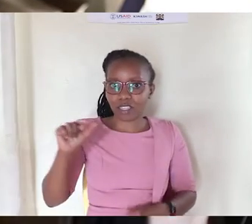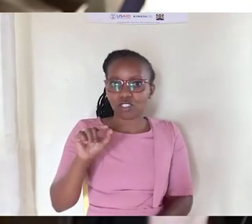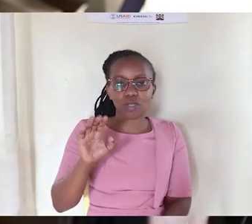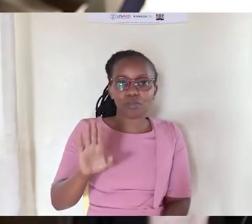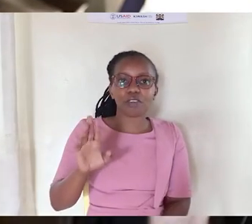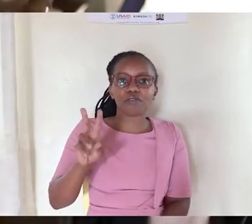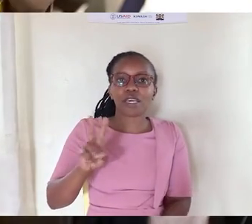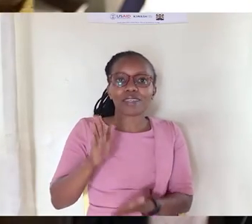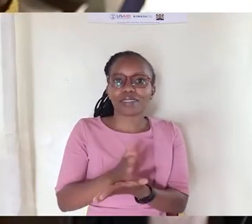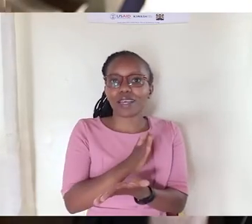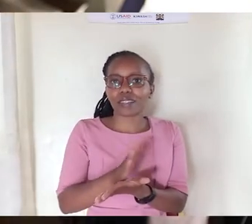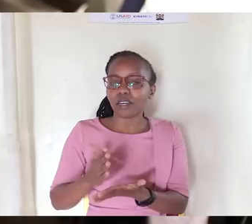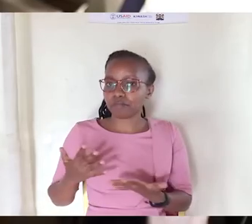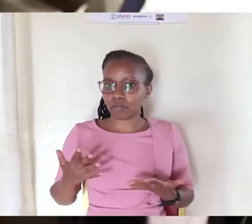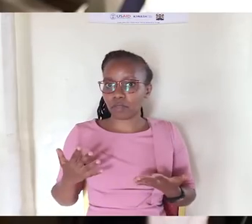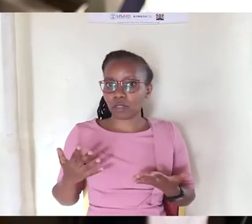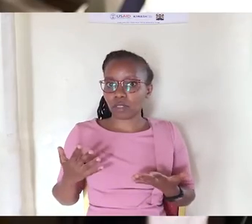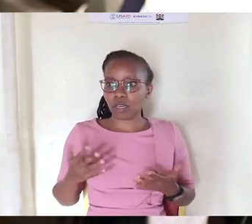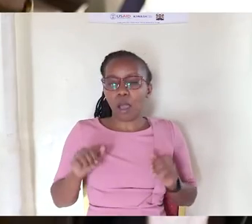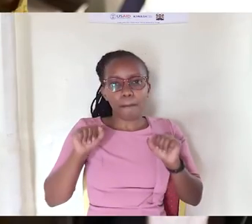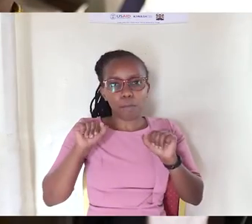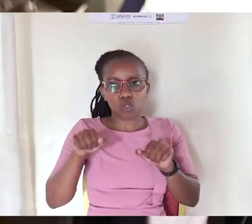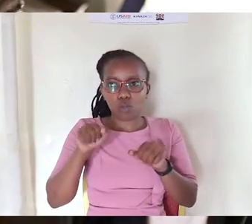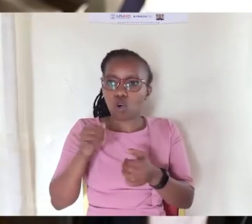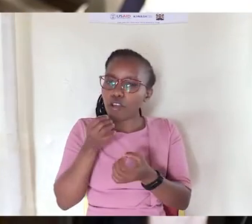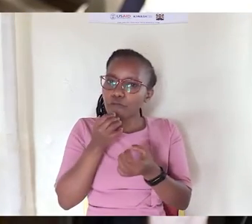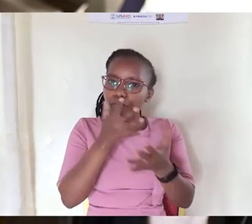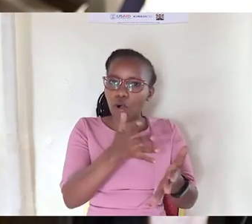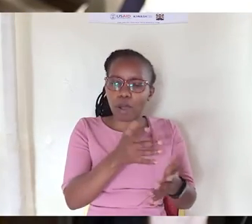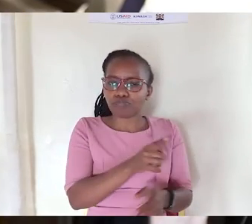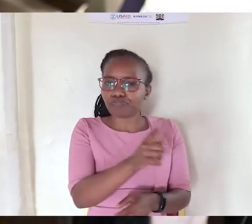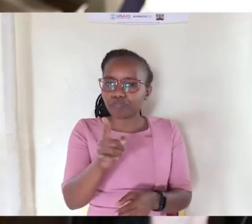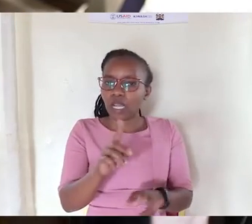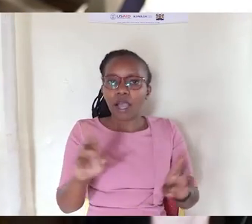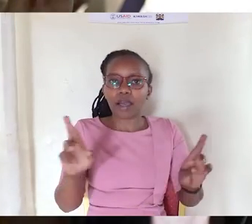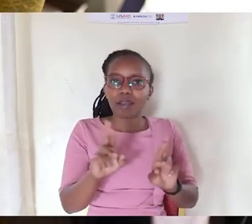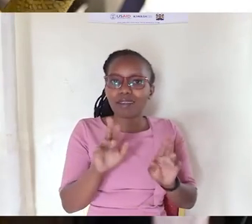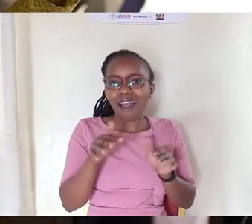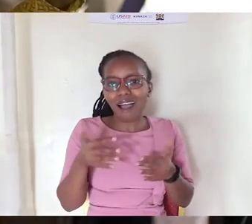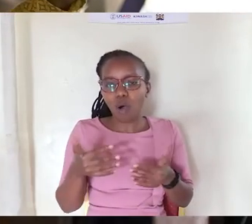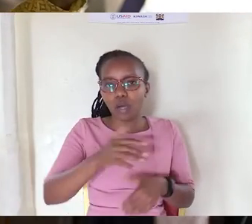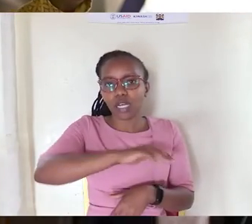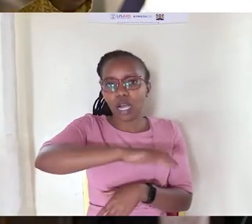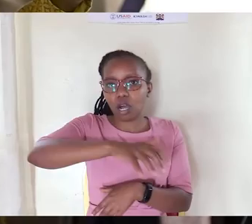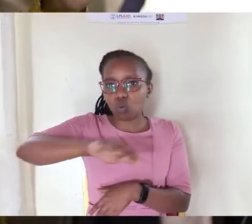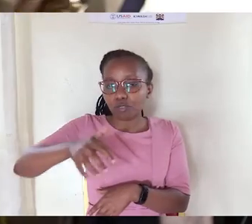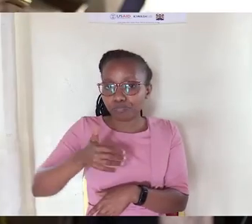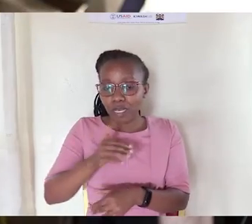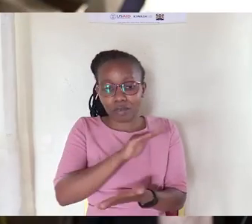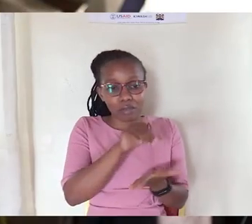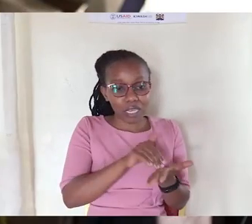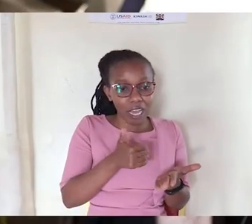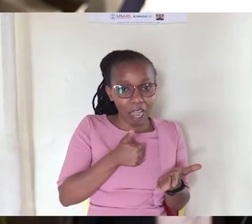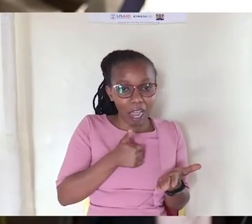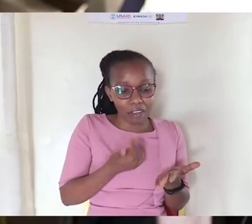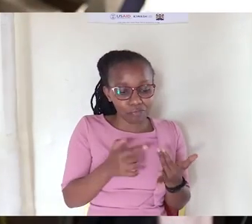sector and say, can you please update and say, how prepared are you as a county? Do you have a center? Do